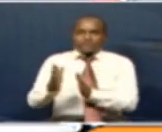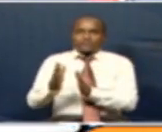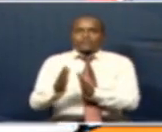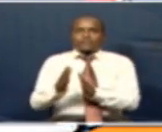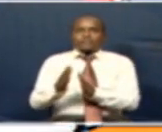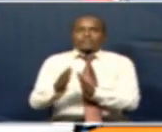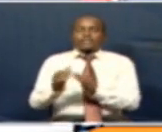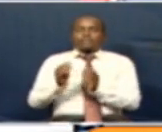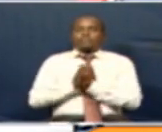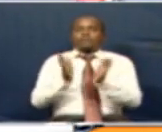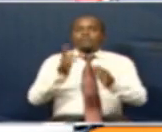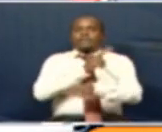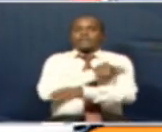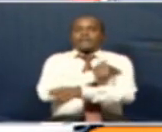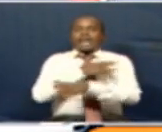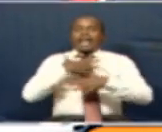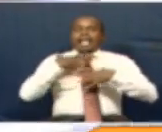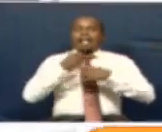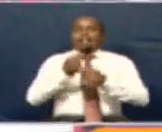health facilities.